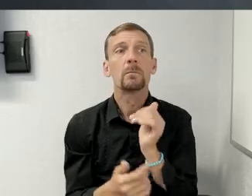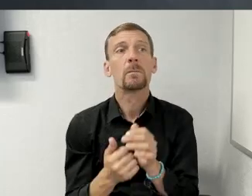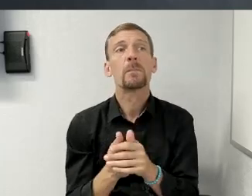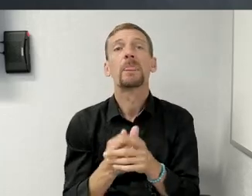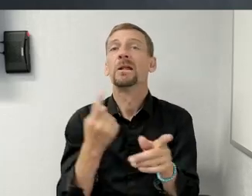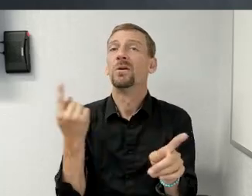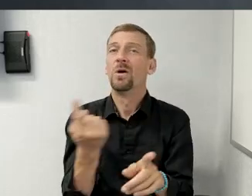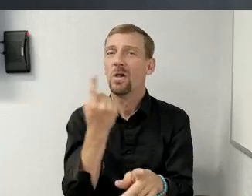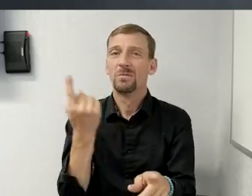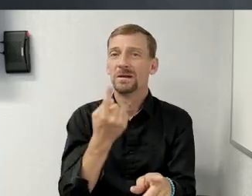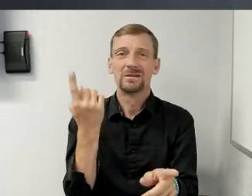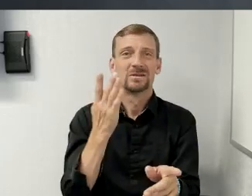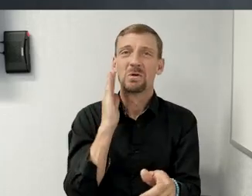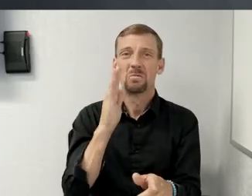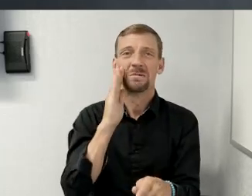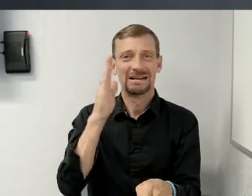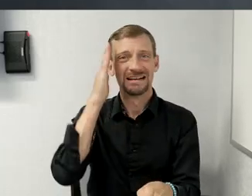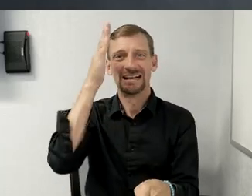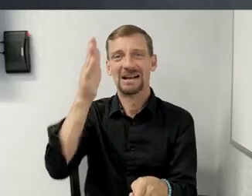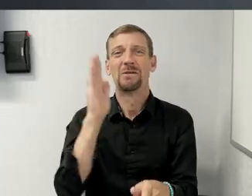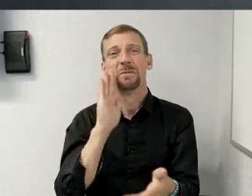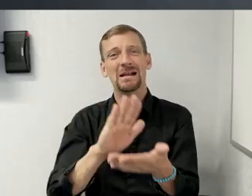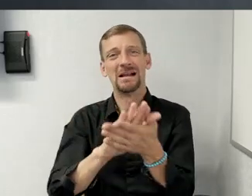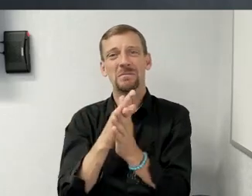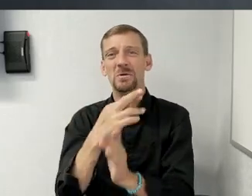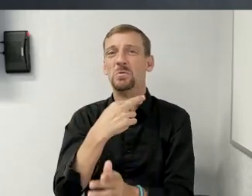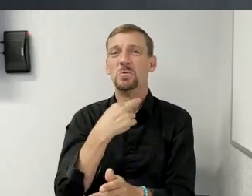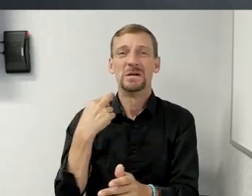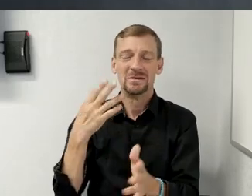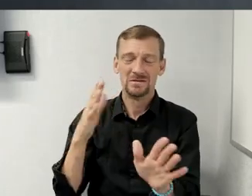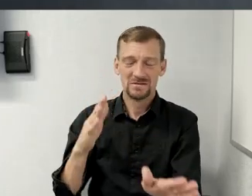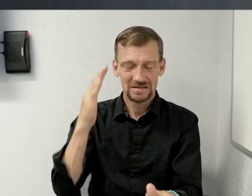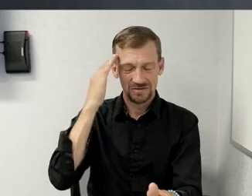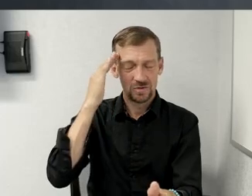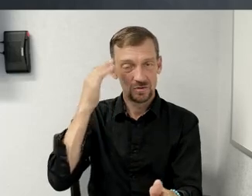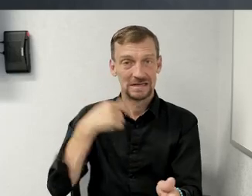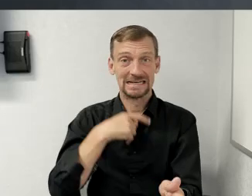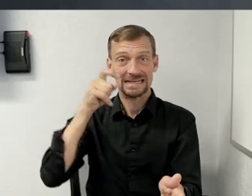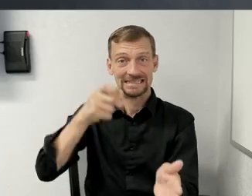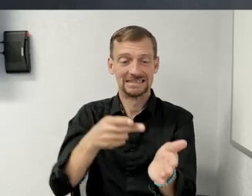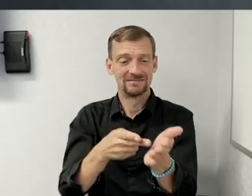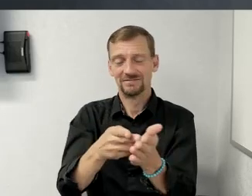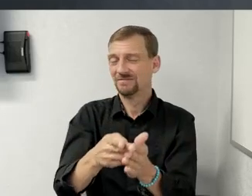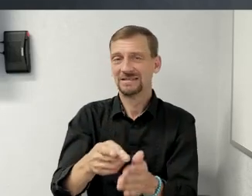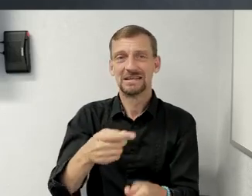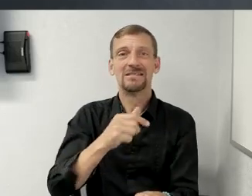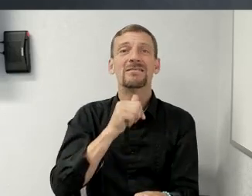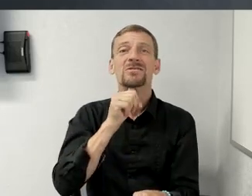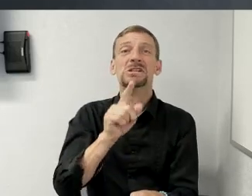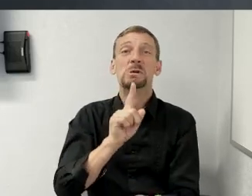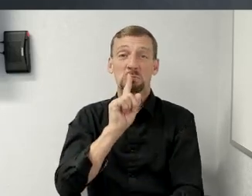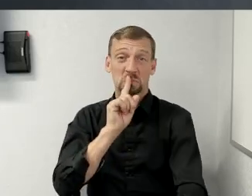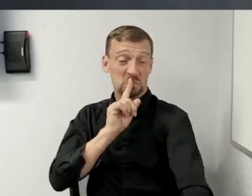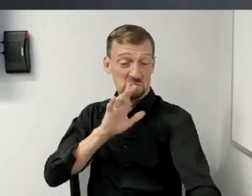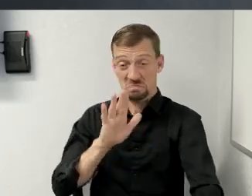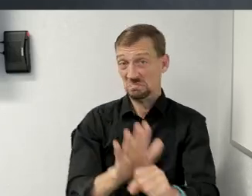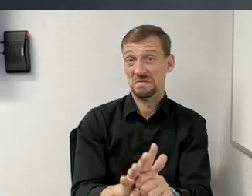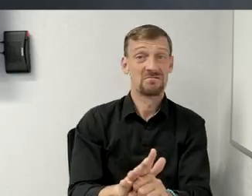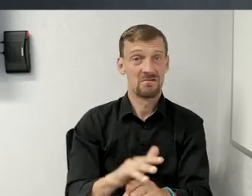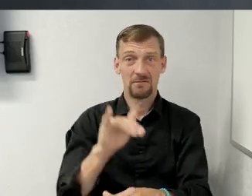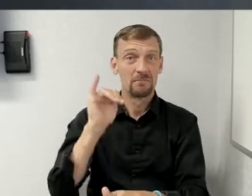be risk. I have to be honest and say there's no absolute guarantee